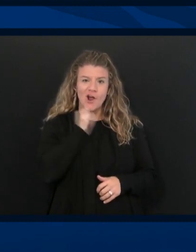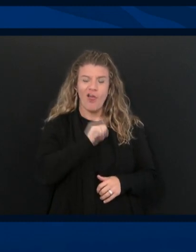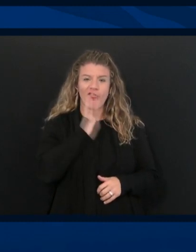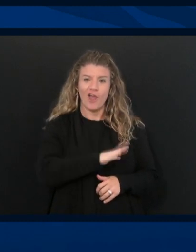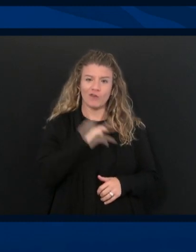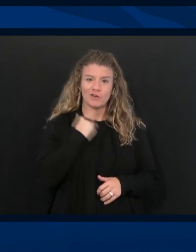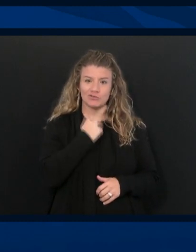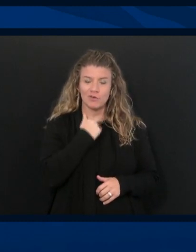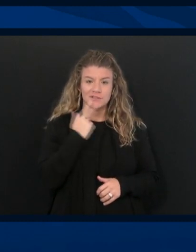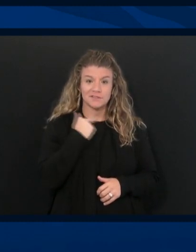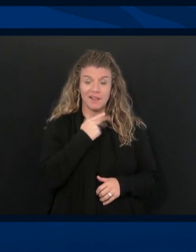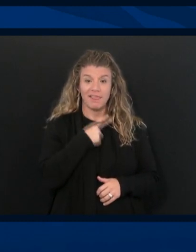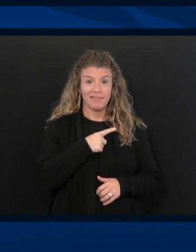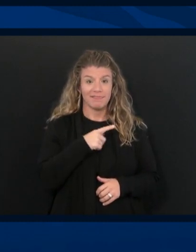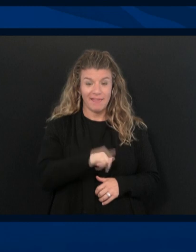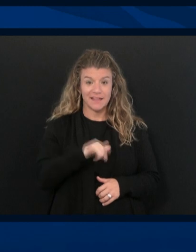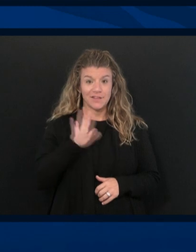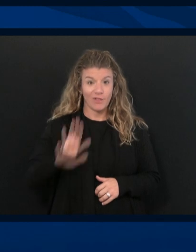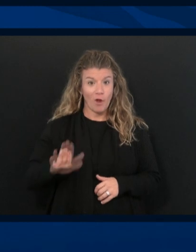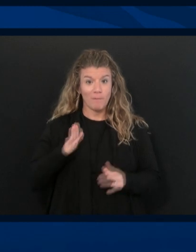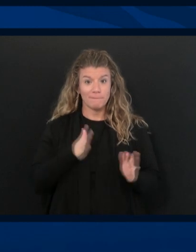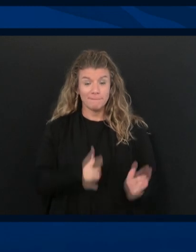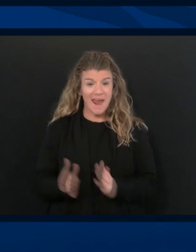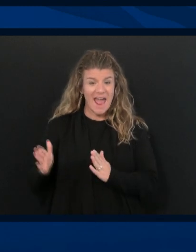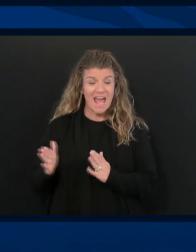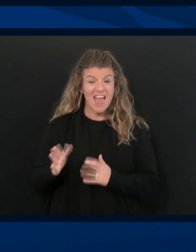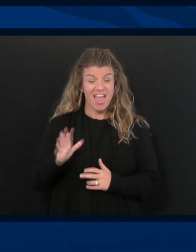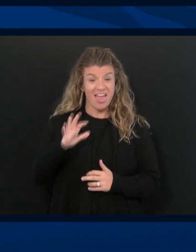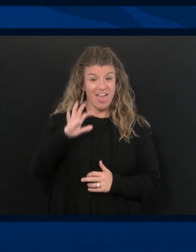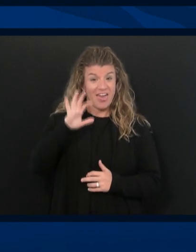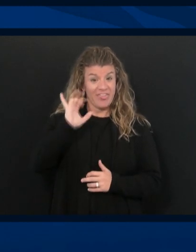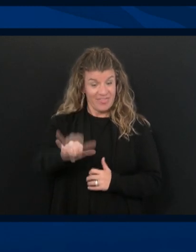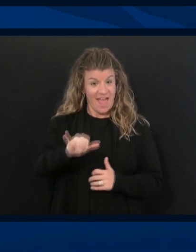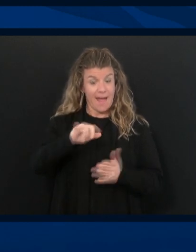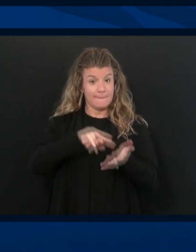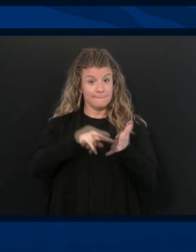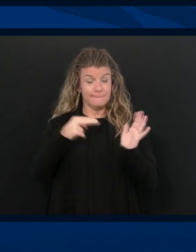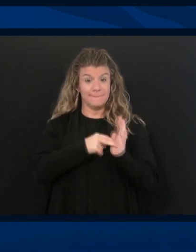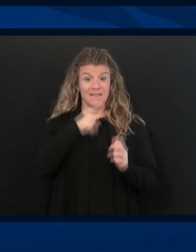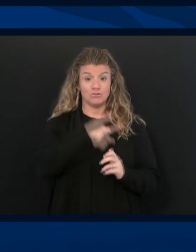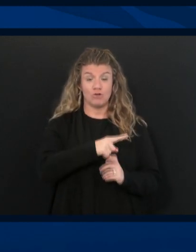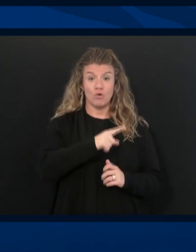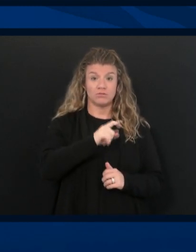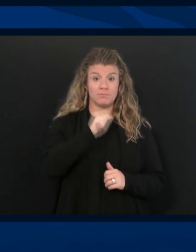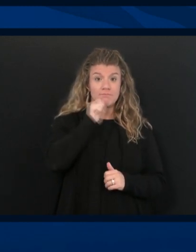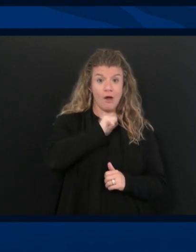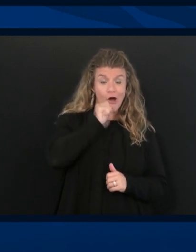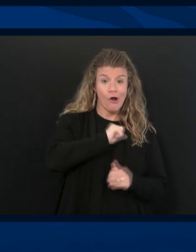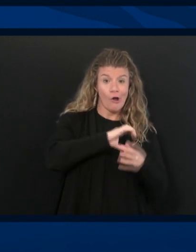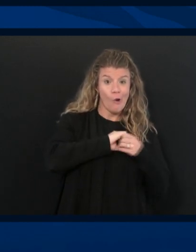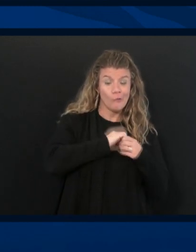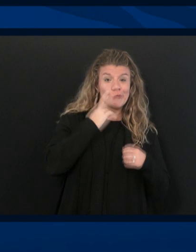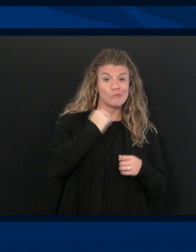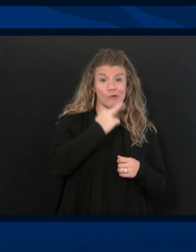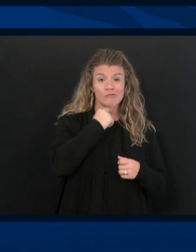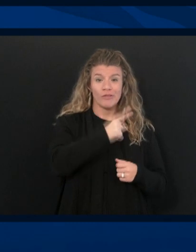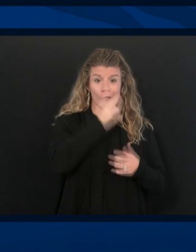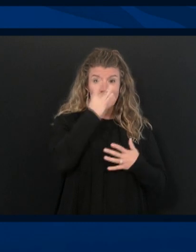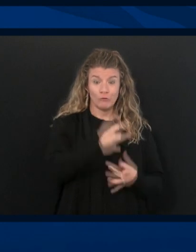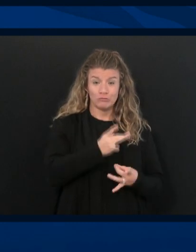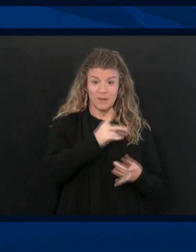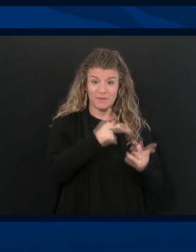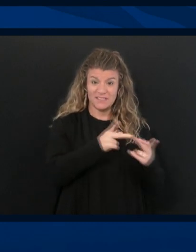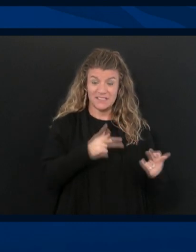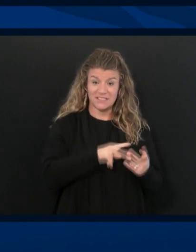restaurant. That puts those restaurant and bar owners in an interesting position to where they're going to have to turn some people